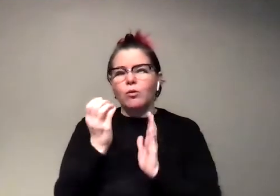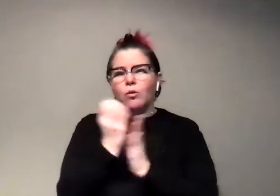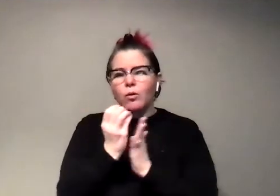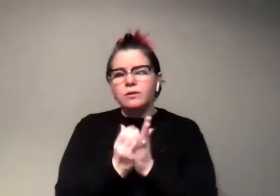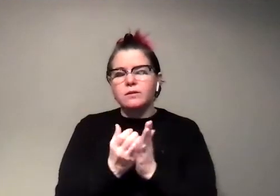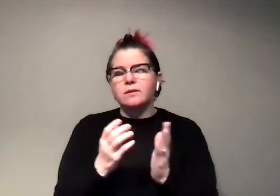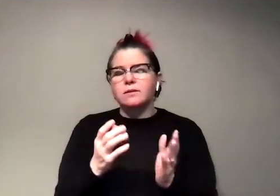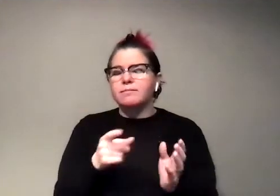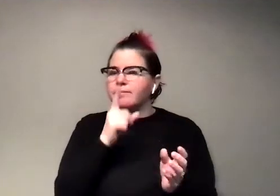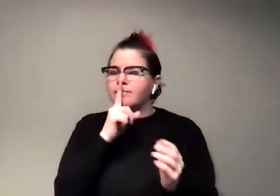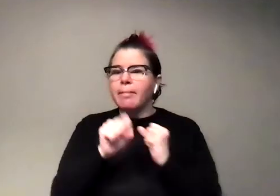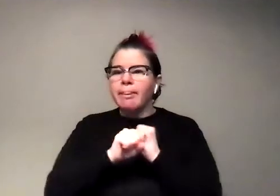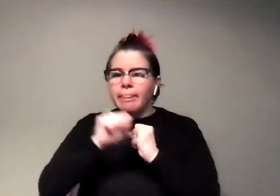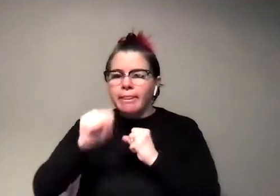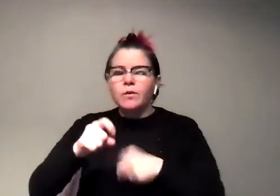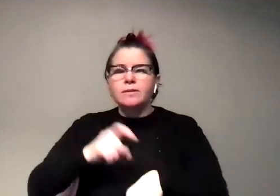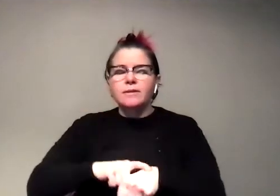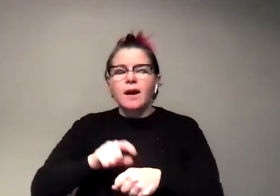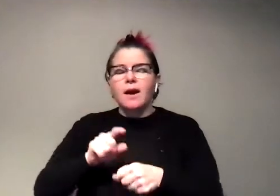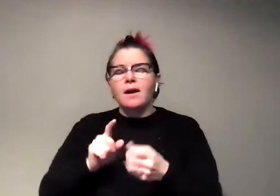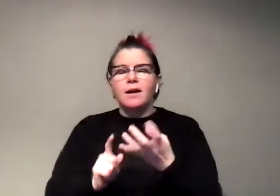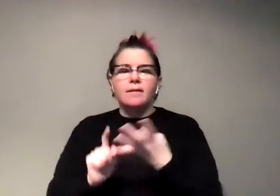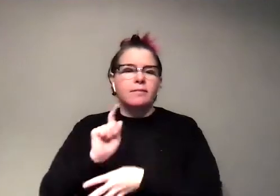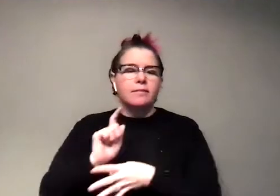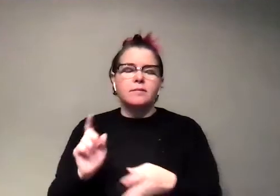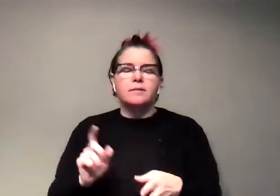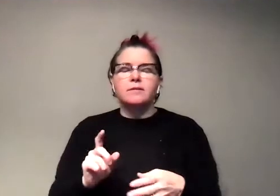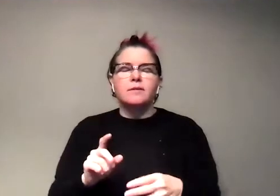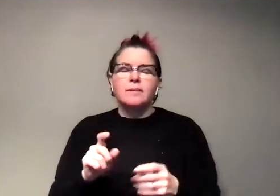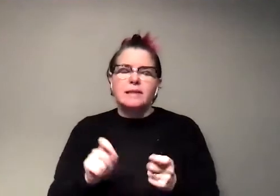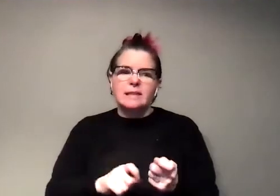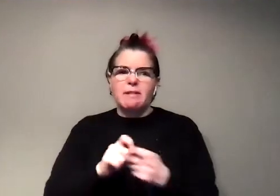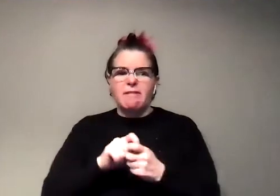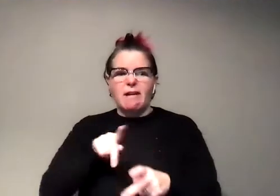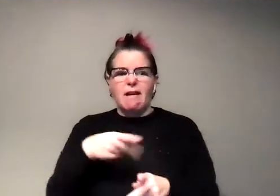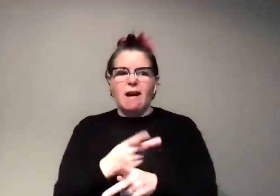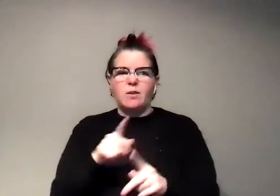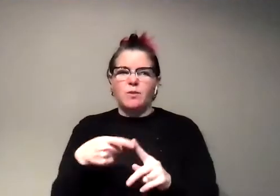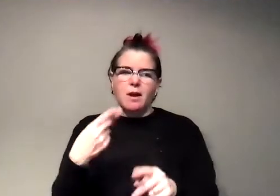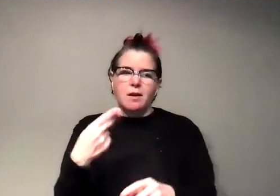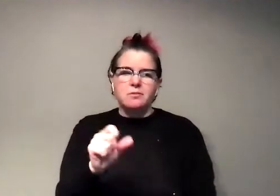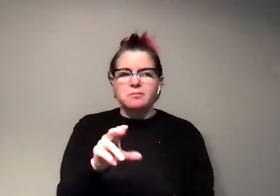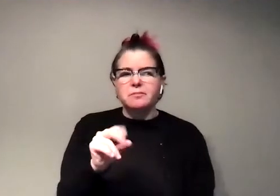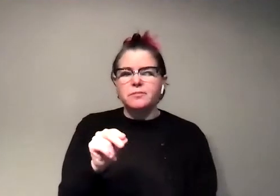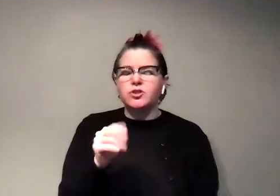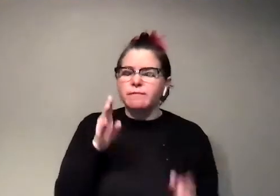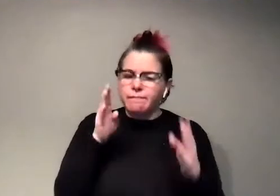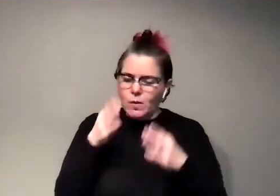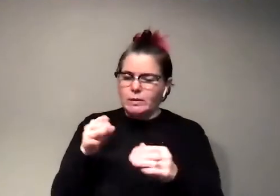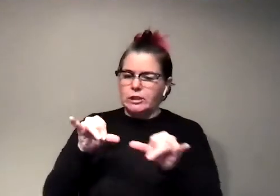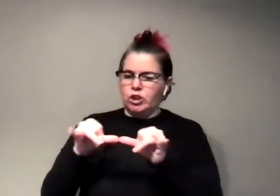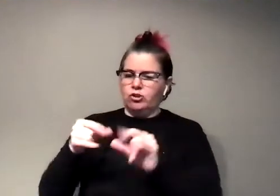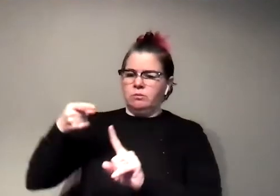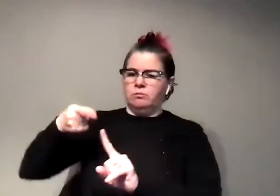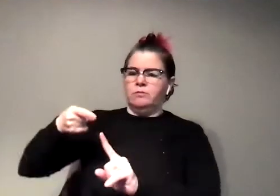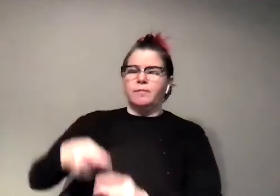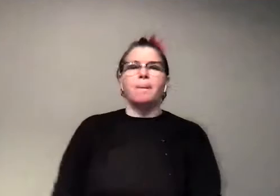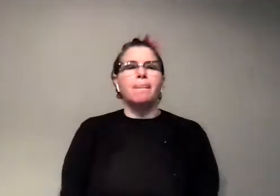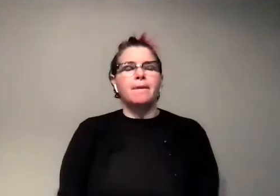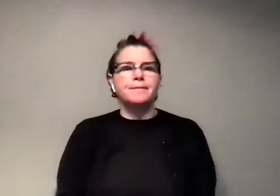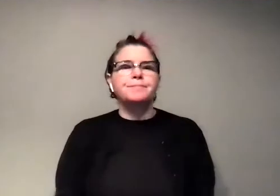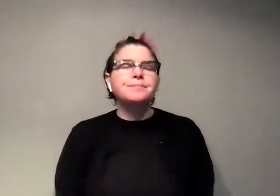university. So I wouldn't stress too much about the type as like a high schooler. Just focus on being an engineer. Yeah, I think there's a